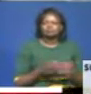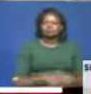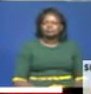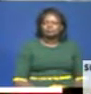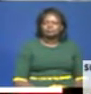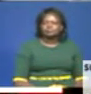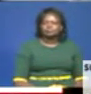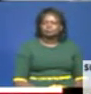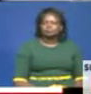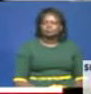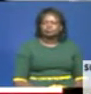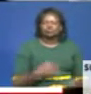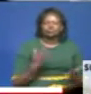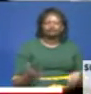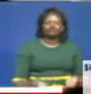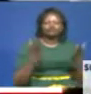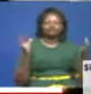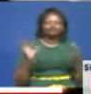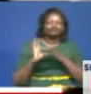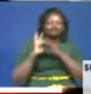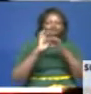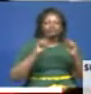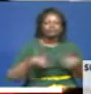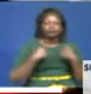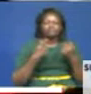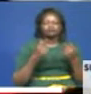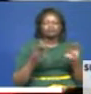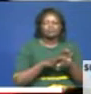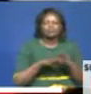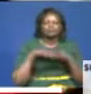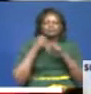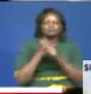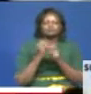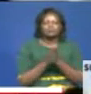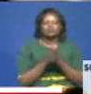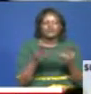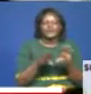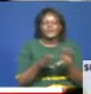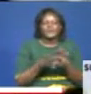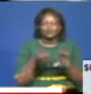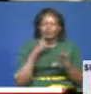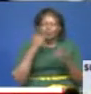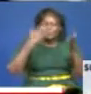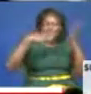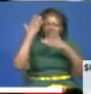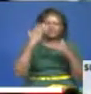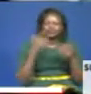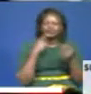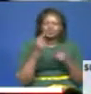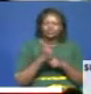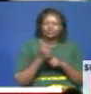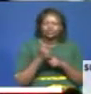We need to enhance collaboration from ourselves. We are a members' body. We have got members who are professionals, who are trained, who